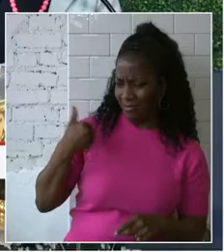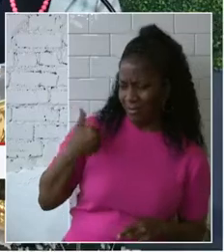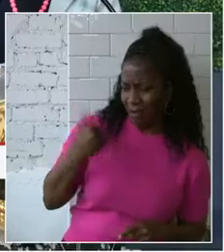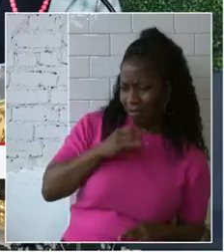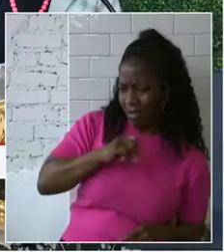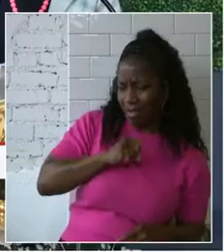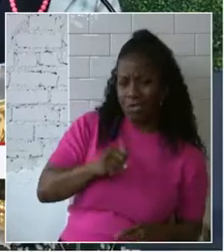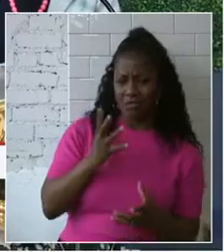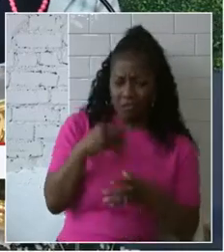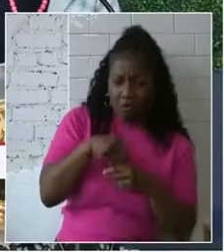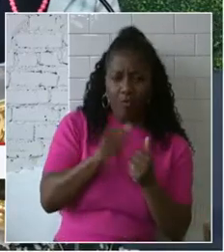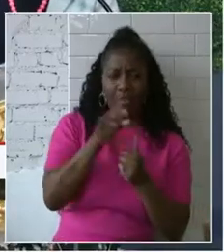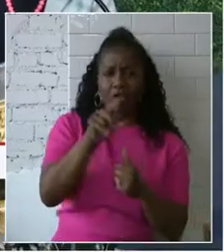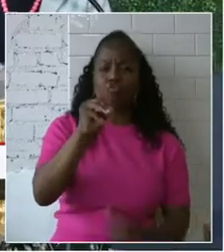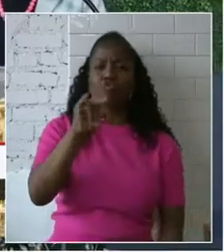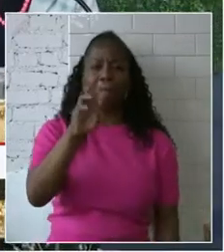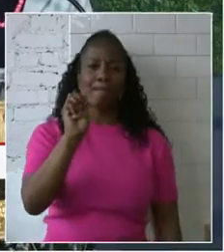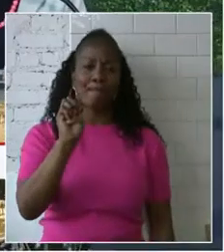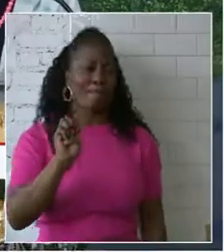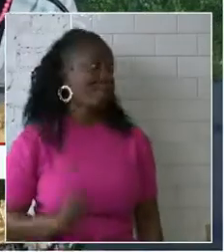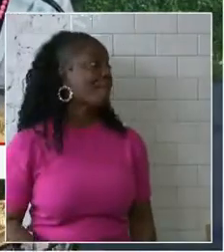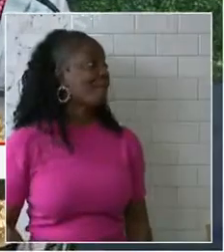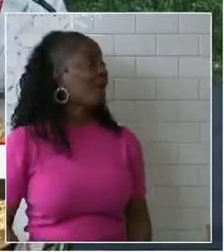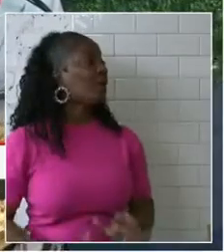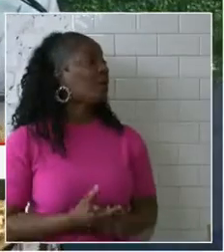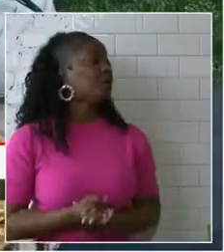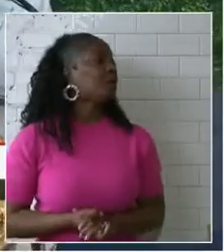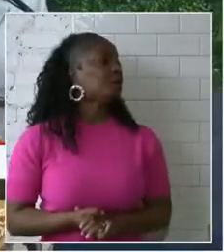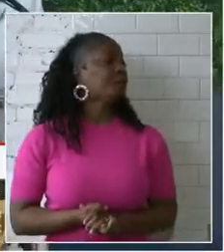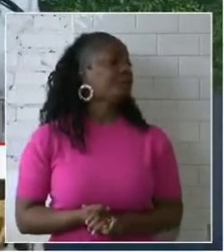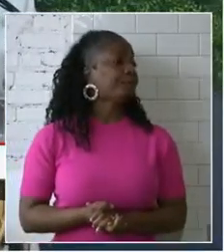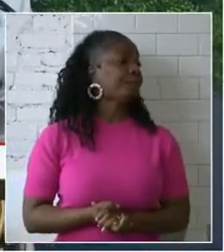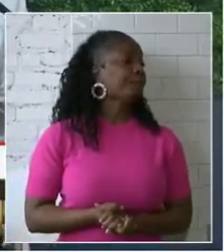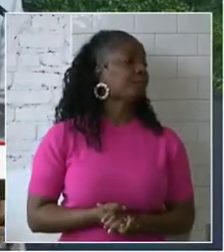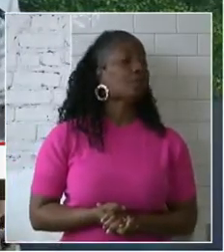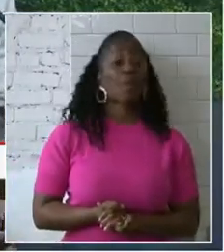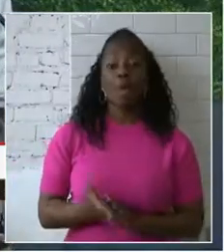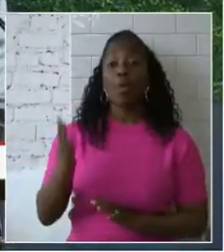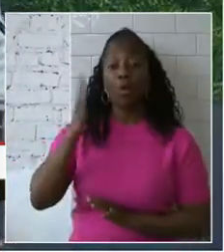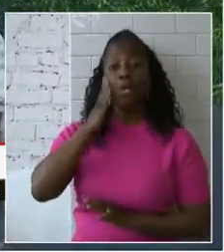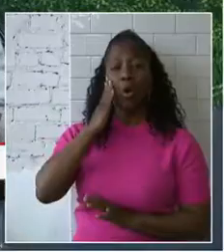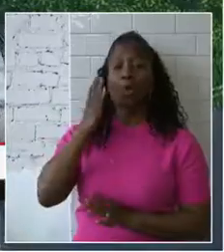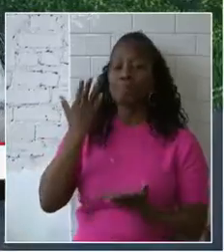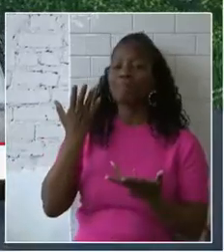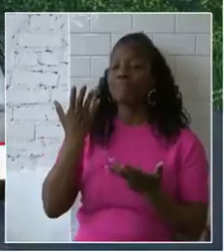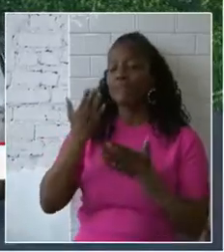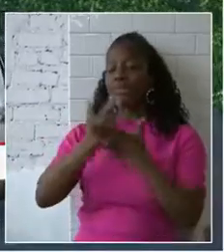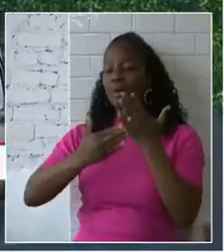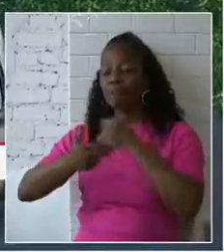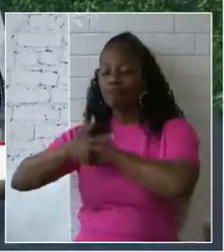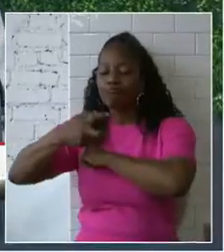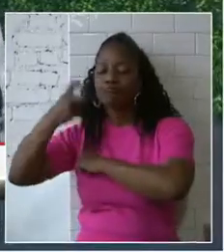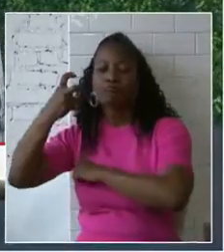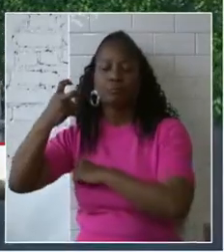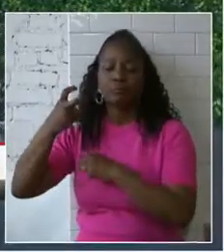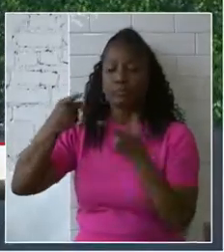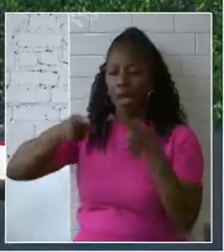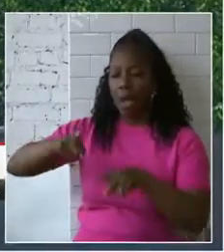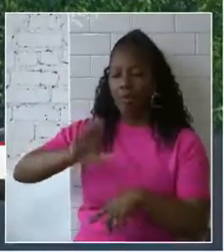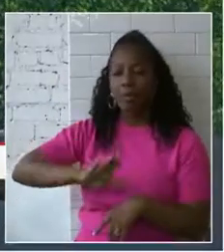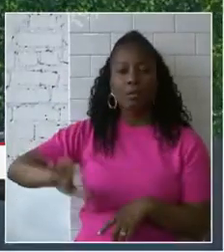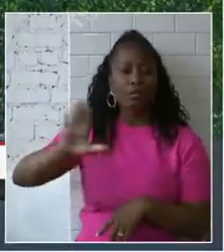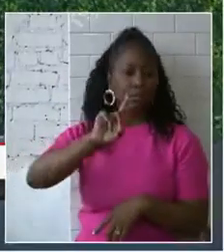also involved in this crime spree. Well, we know some of the robbery problem that we've had in the district, whether